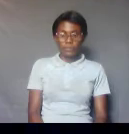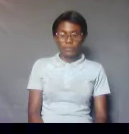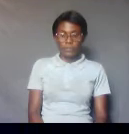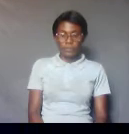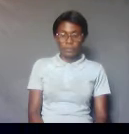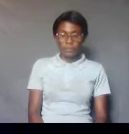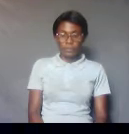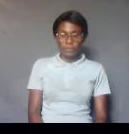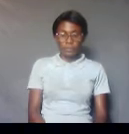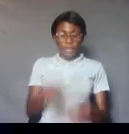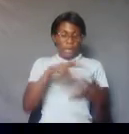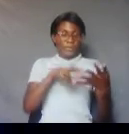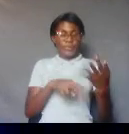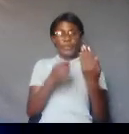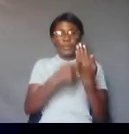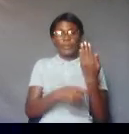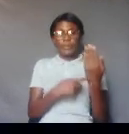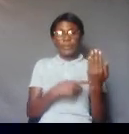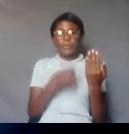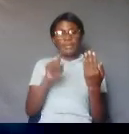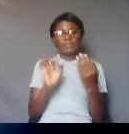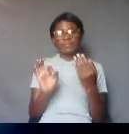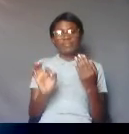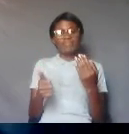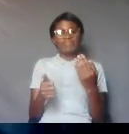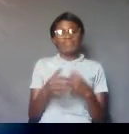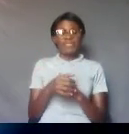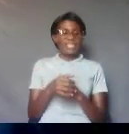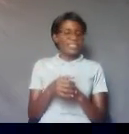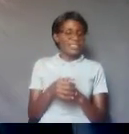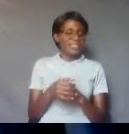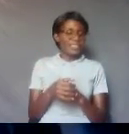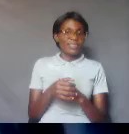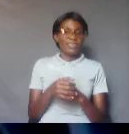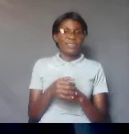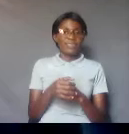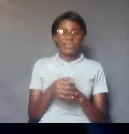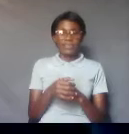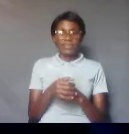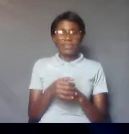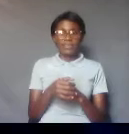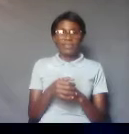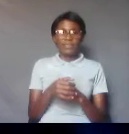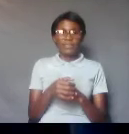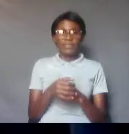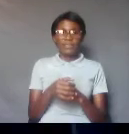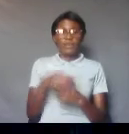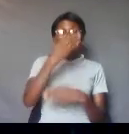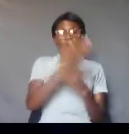an Old Testament scholar, I know, but this is where I'd like to start navigating this